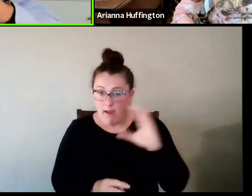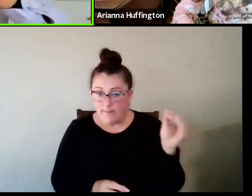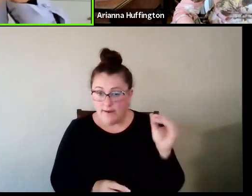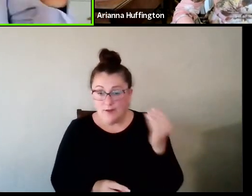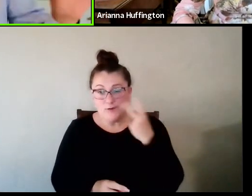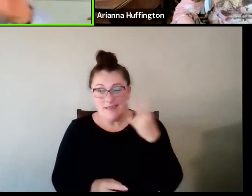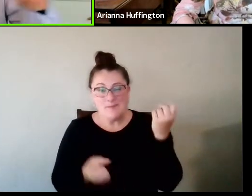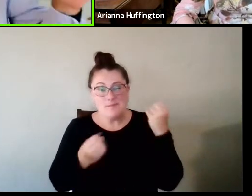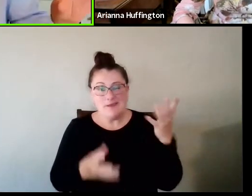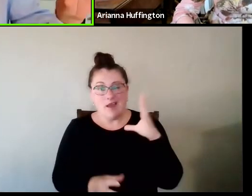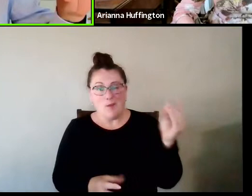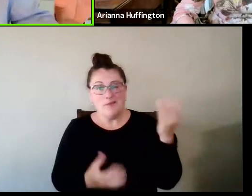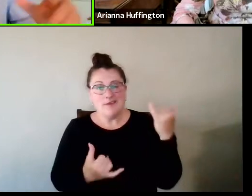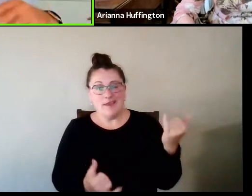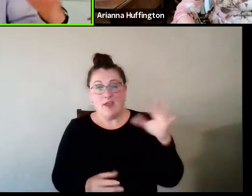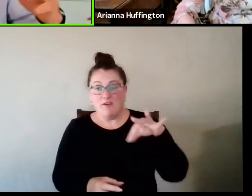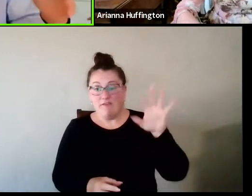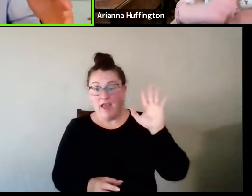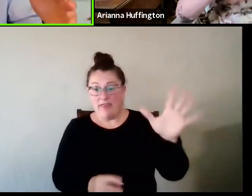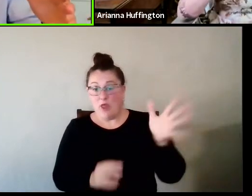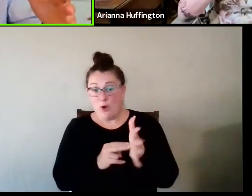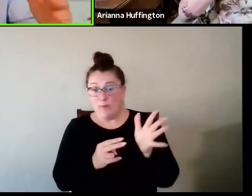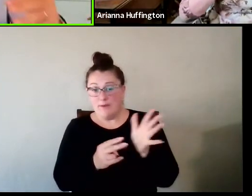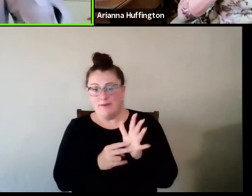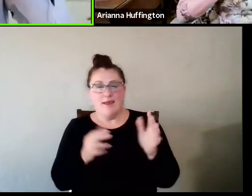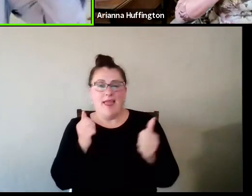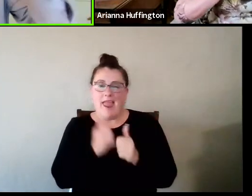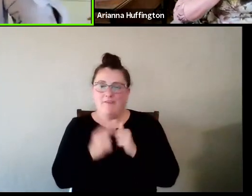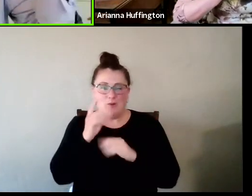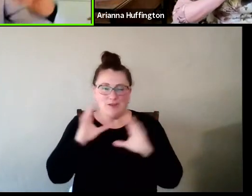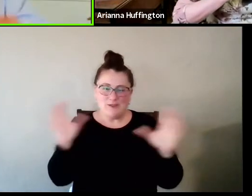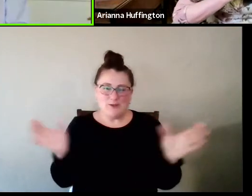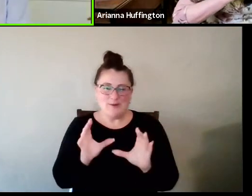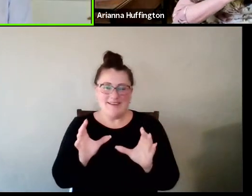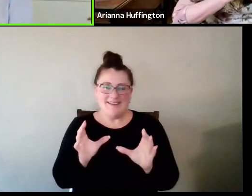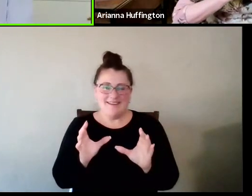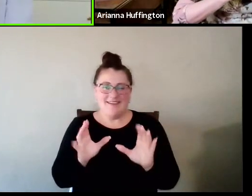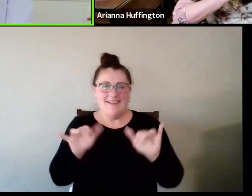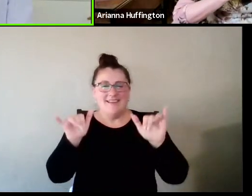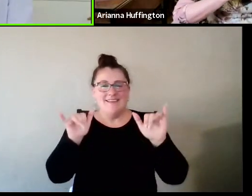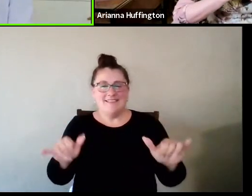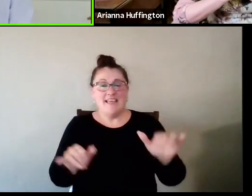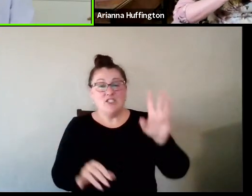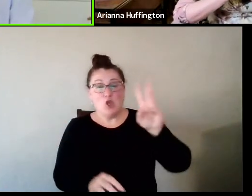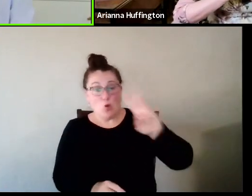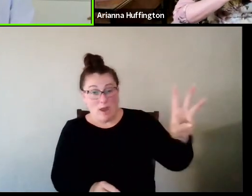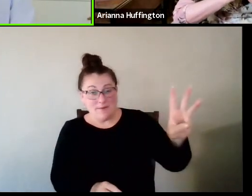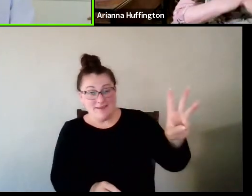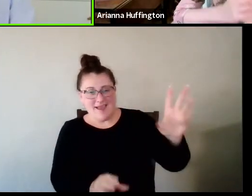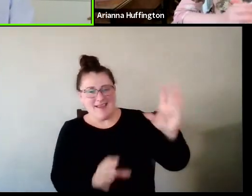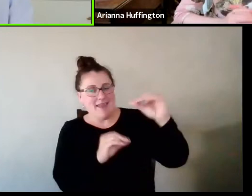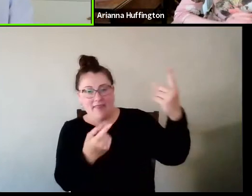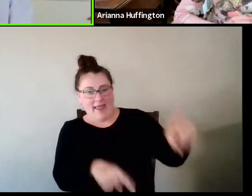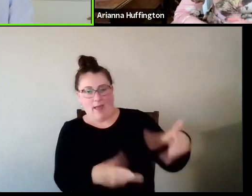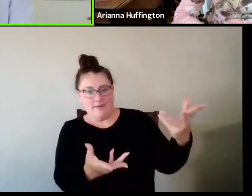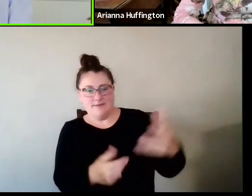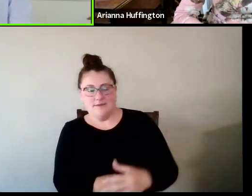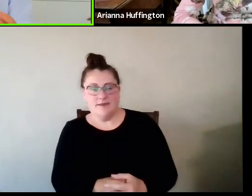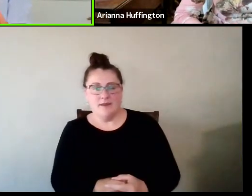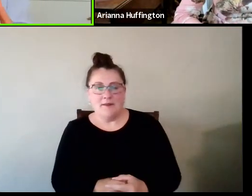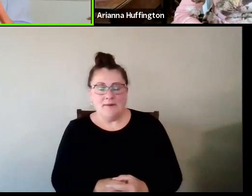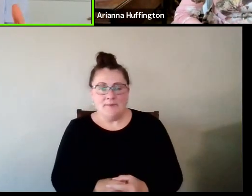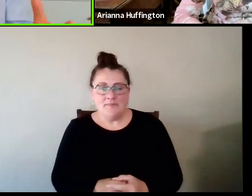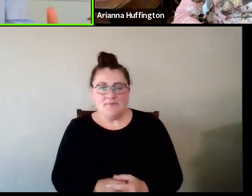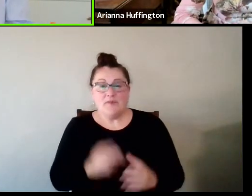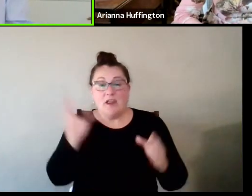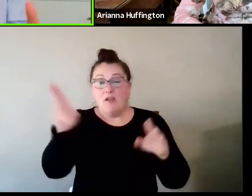today define their purpose, right? Everybody's doing this, but then it stays on the website and then nothing happens. And so, of